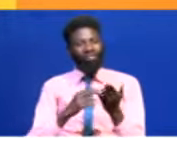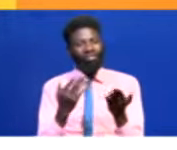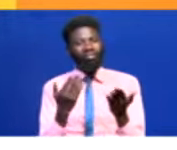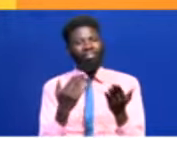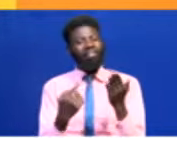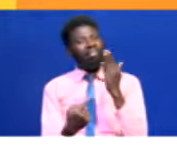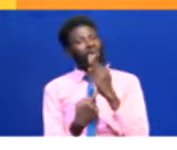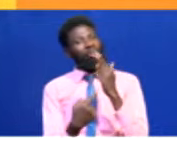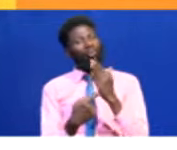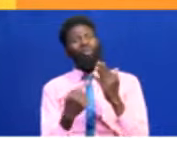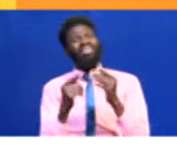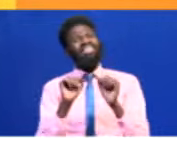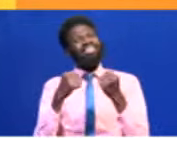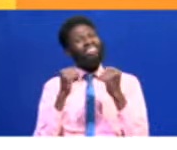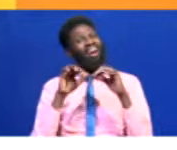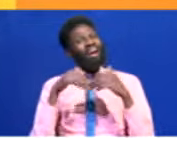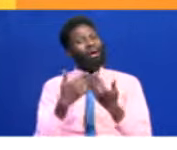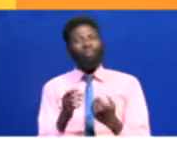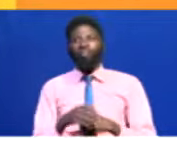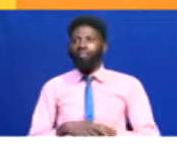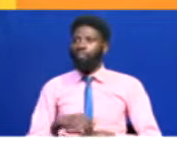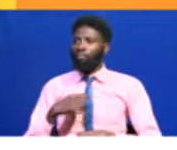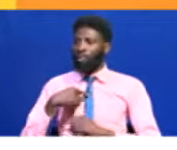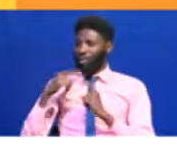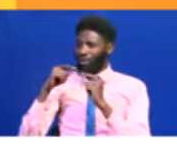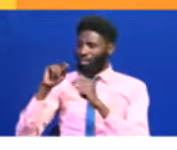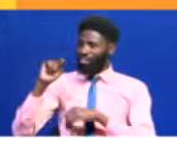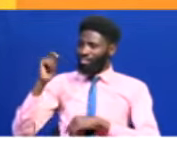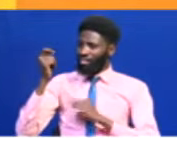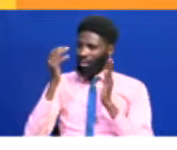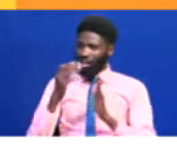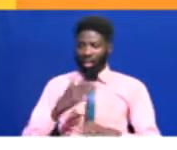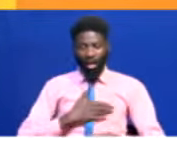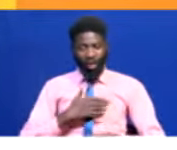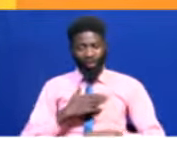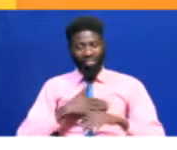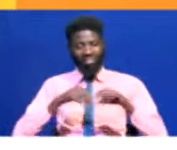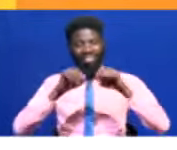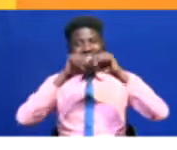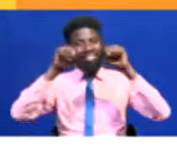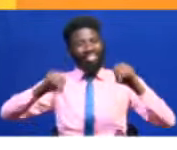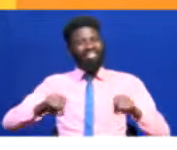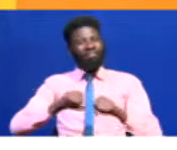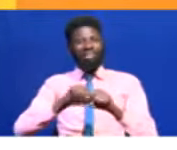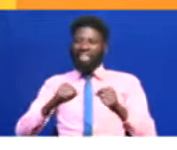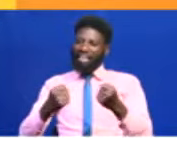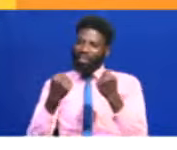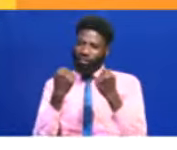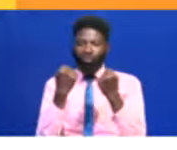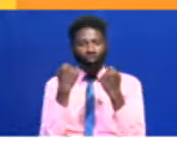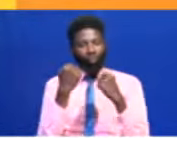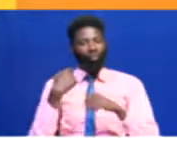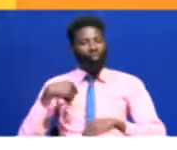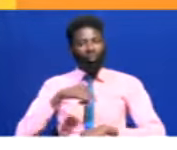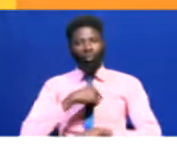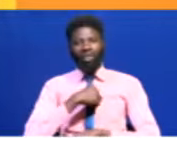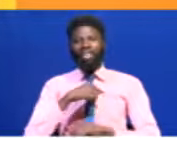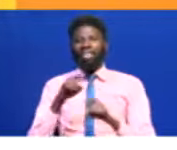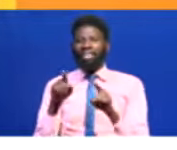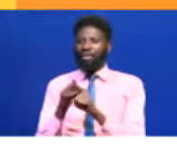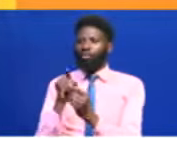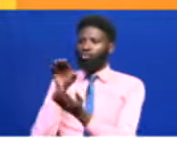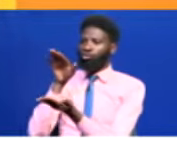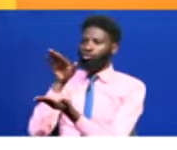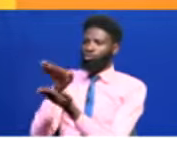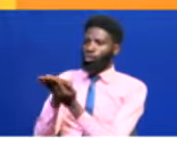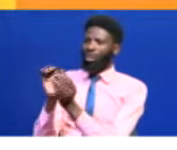Kenyans that the system we are using is very secure. We have backups in several areas. So what